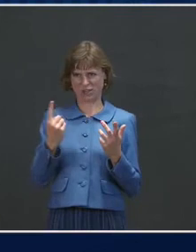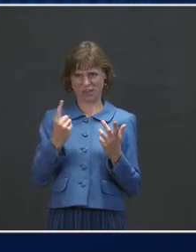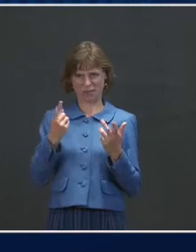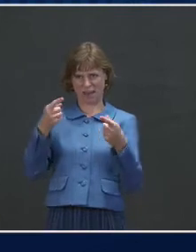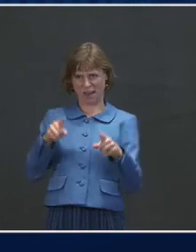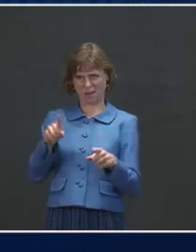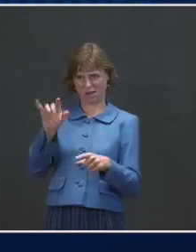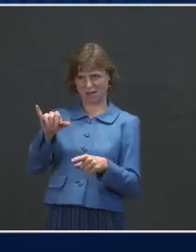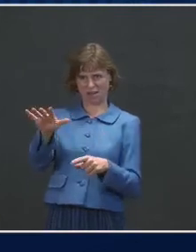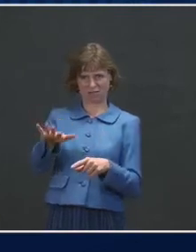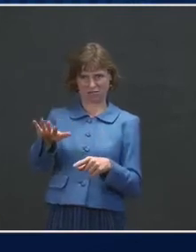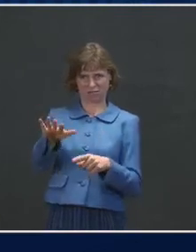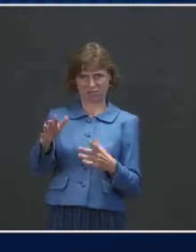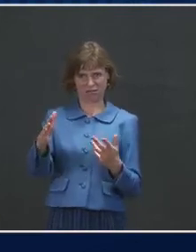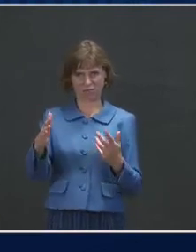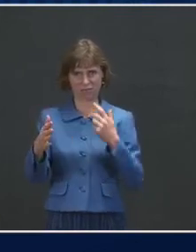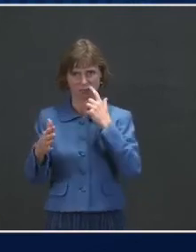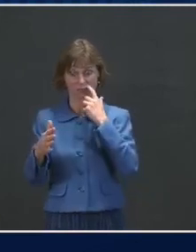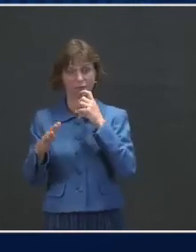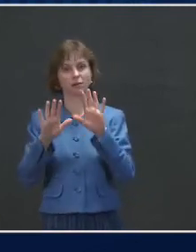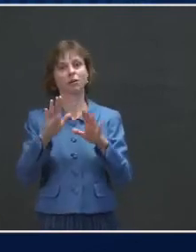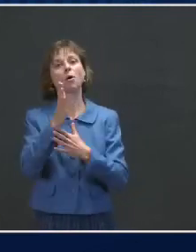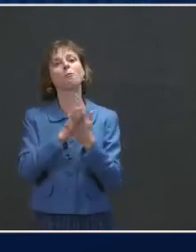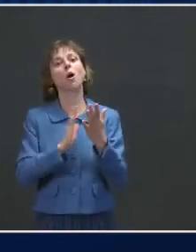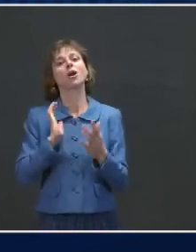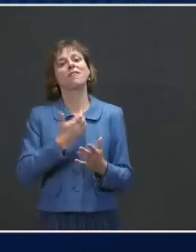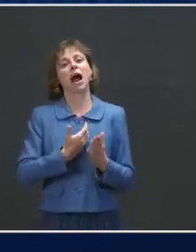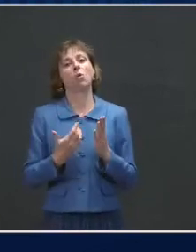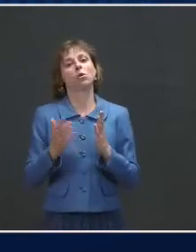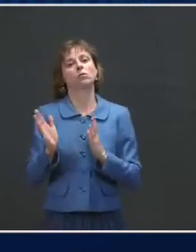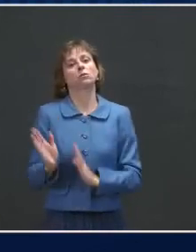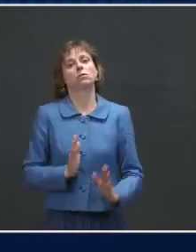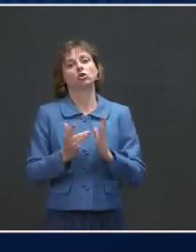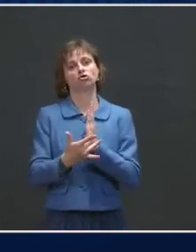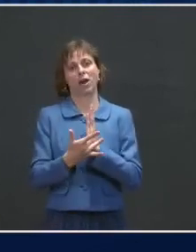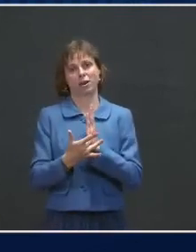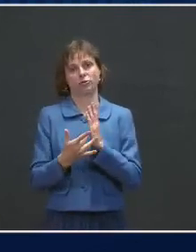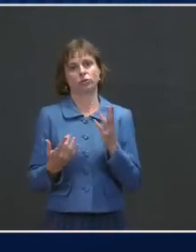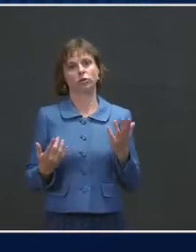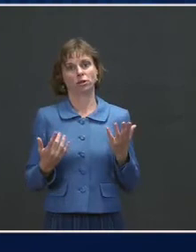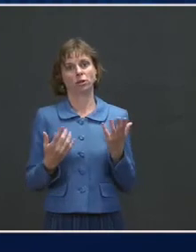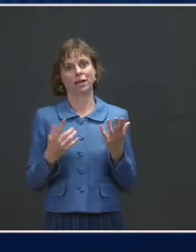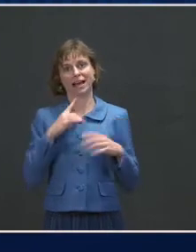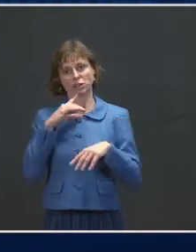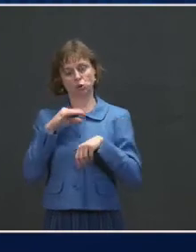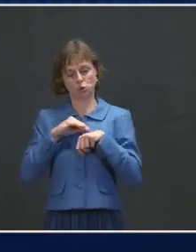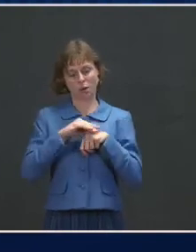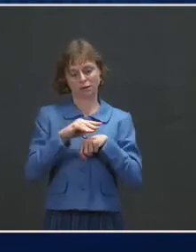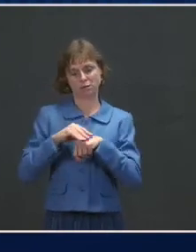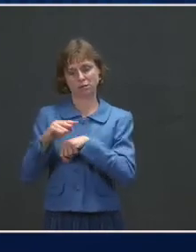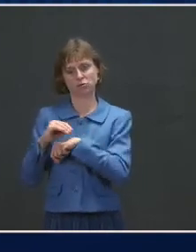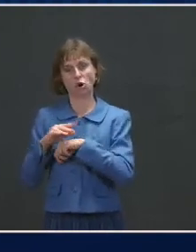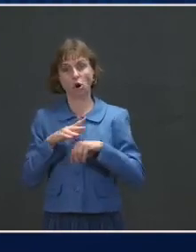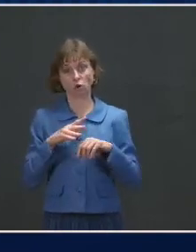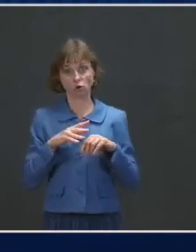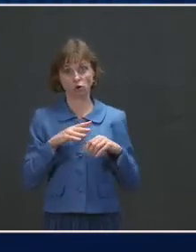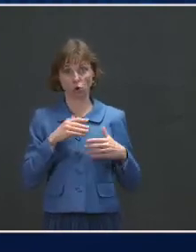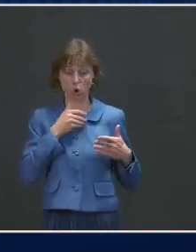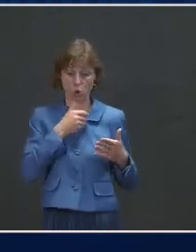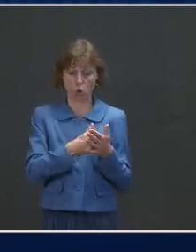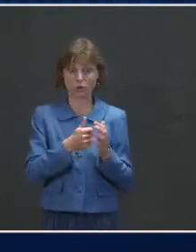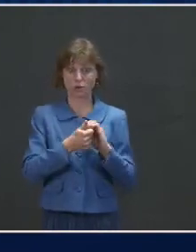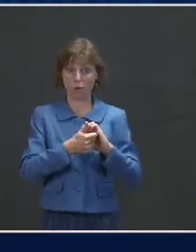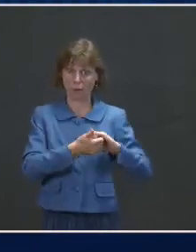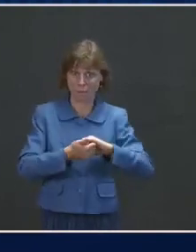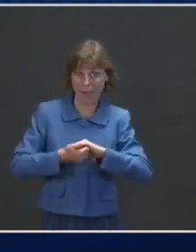there? Well, part of our strategy is to consult closely with our partners and allies. And you saw